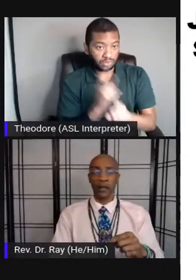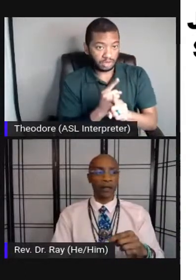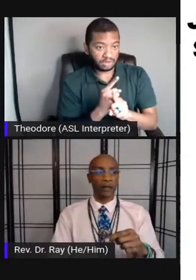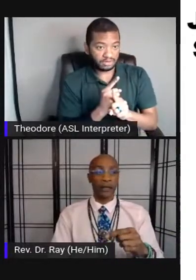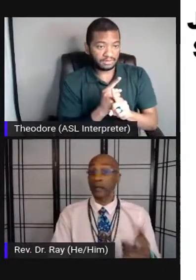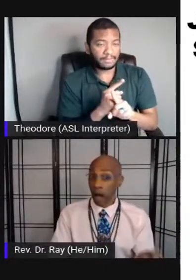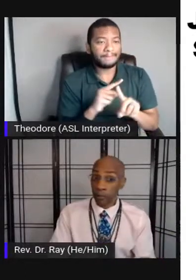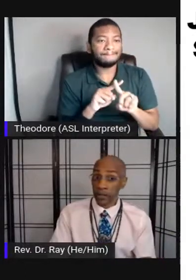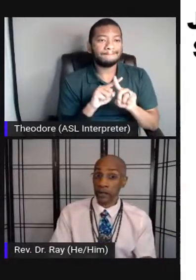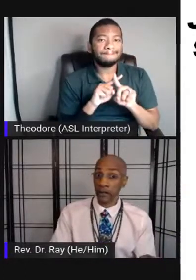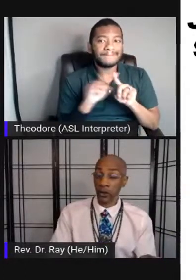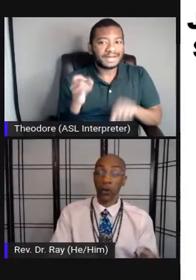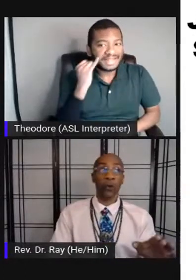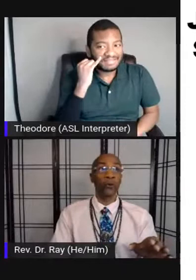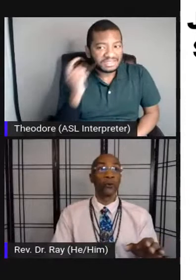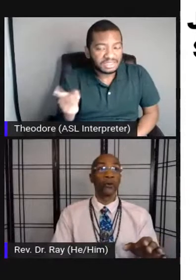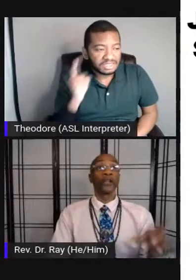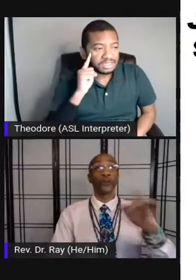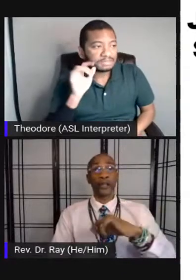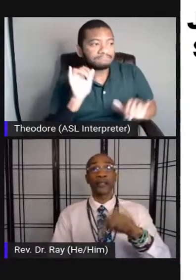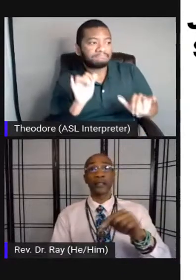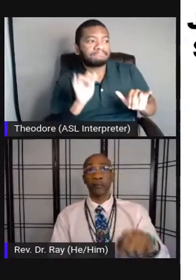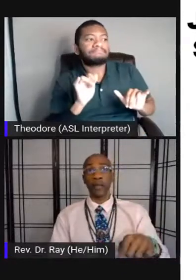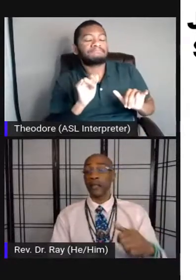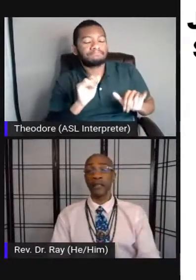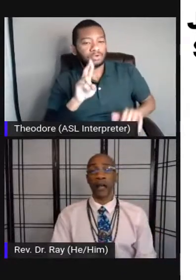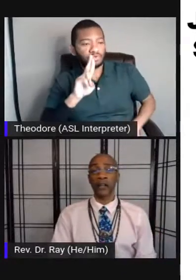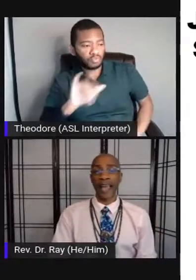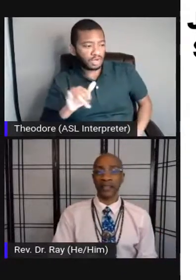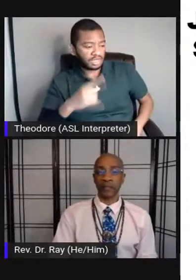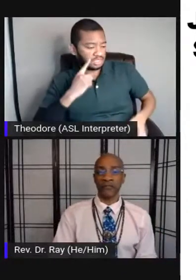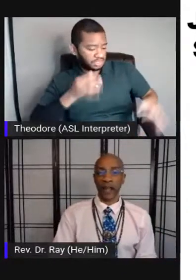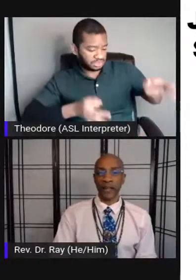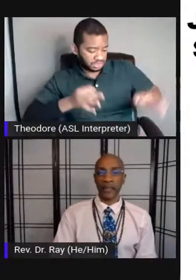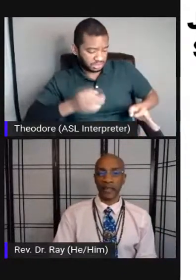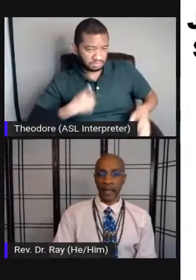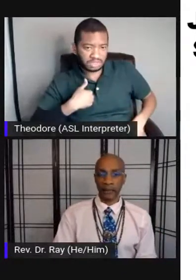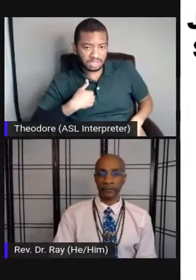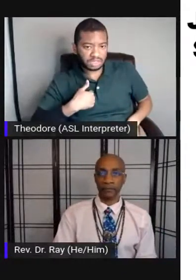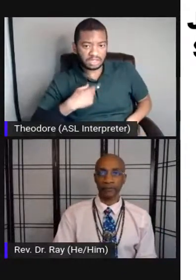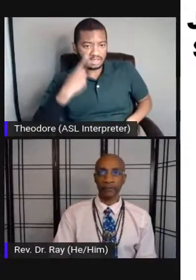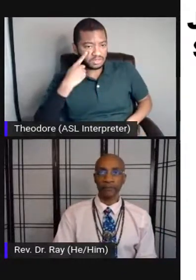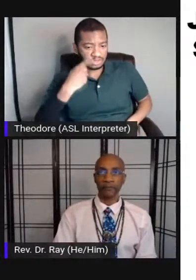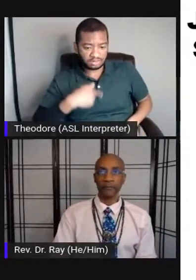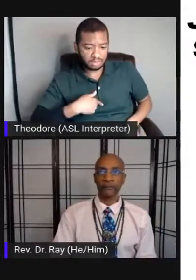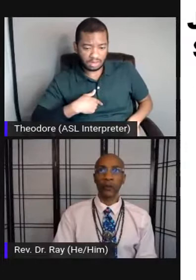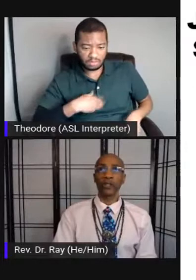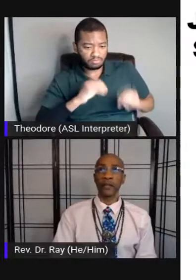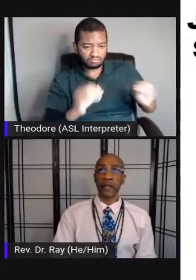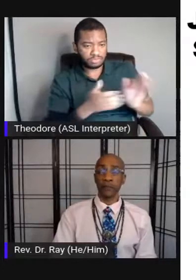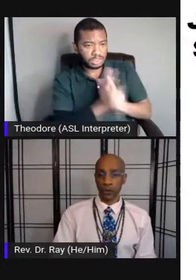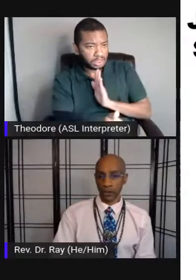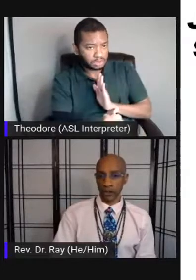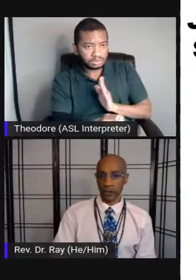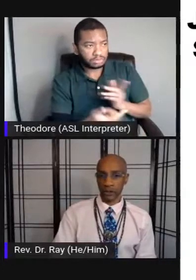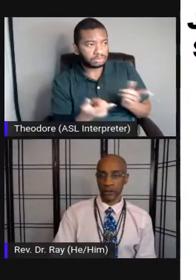be incompetent. Oh, the criticism means he's not going to ask me for anything again, which means